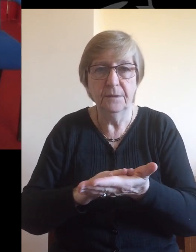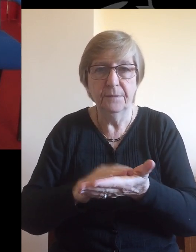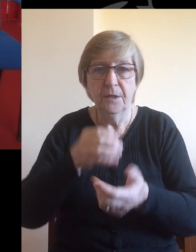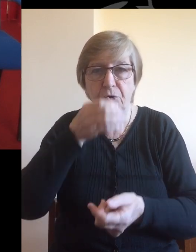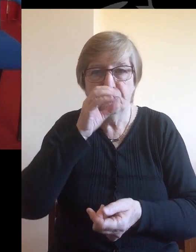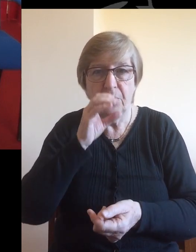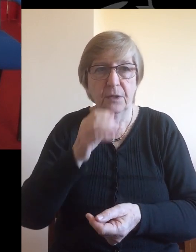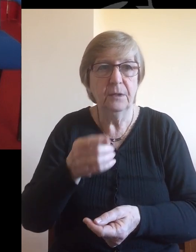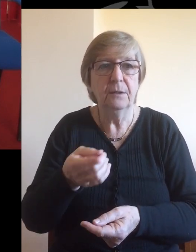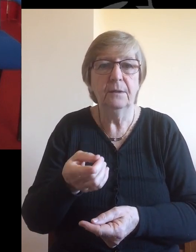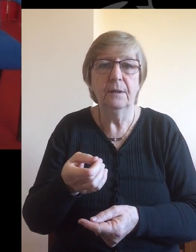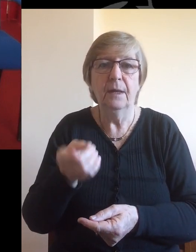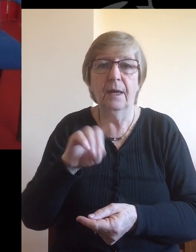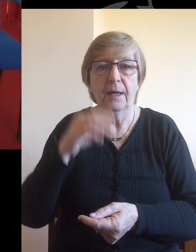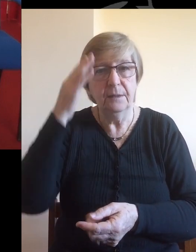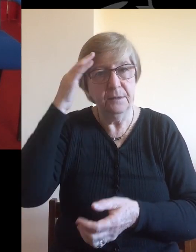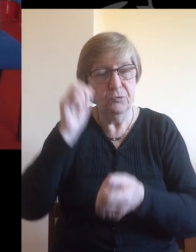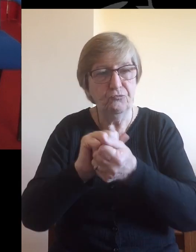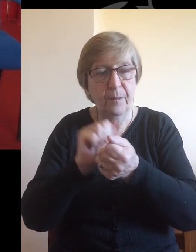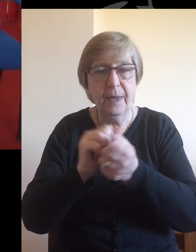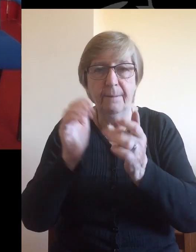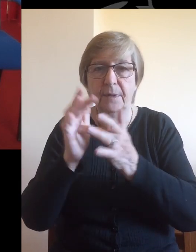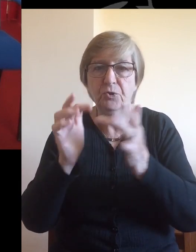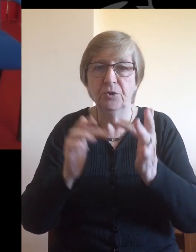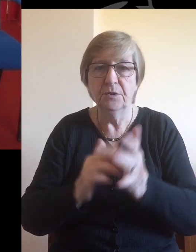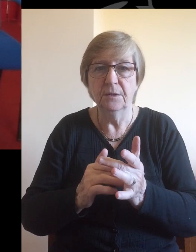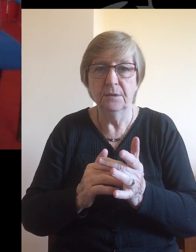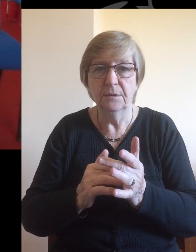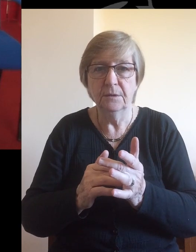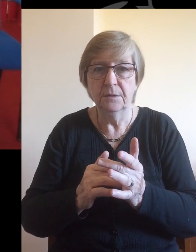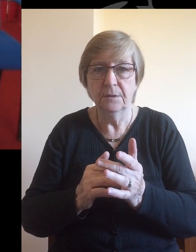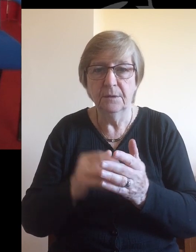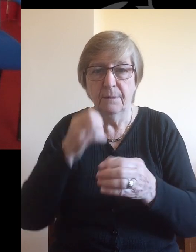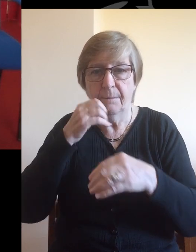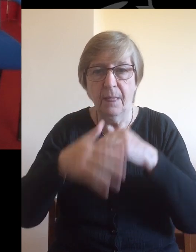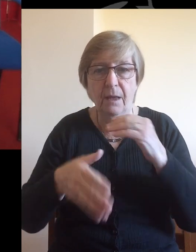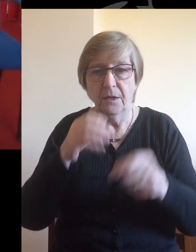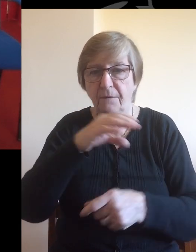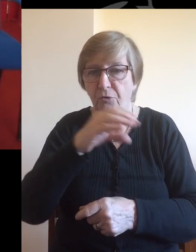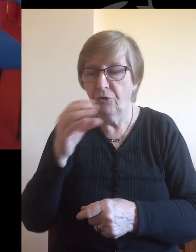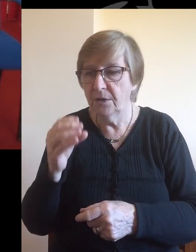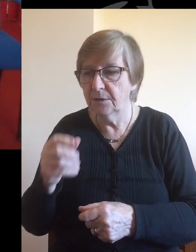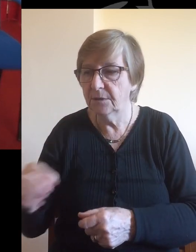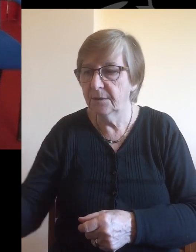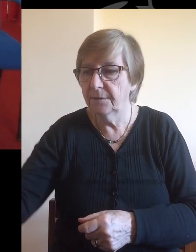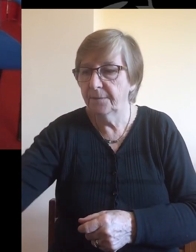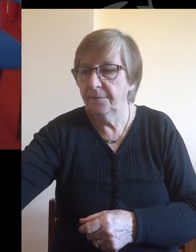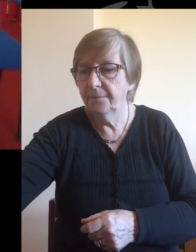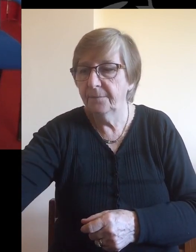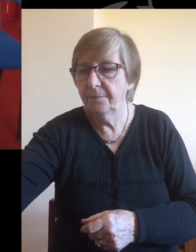it, remembering him. The blood of Christ.